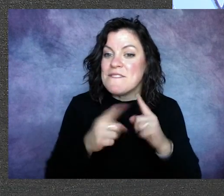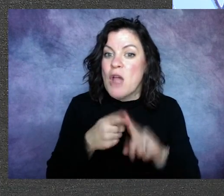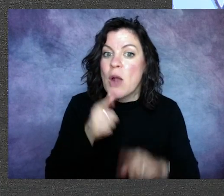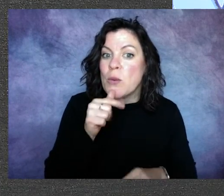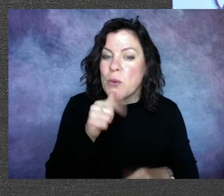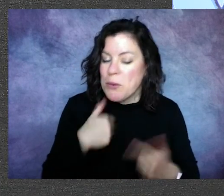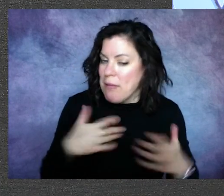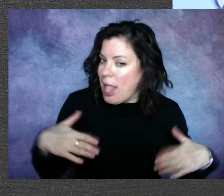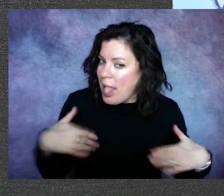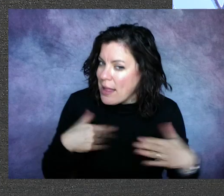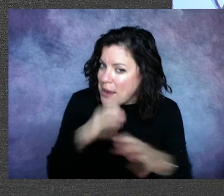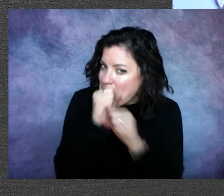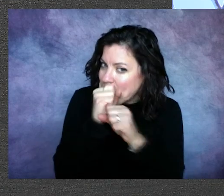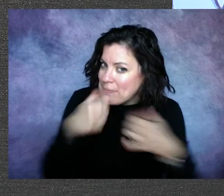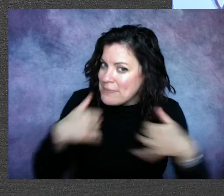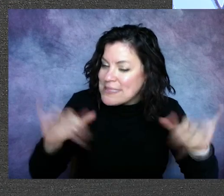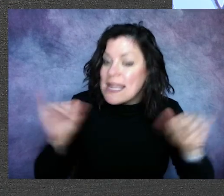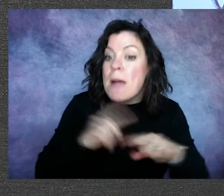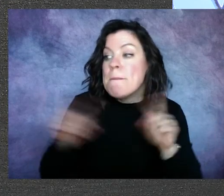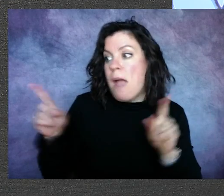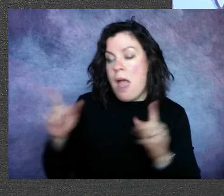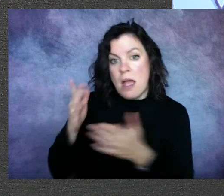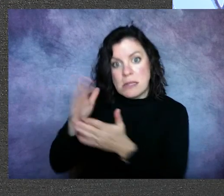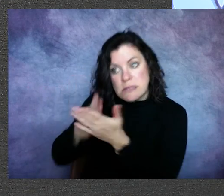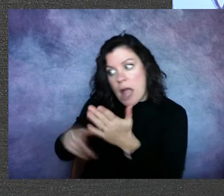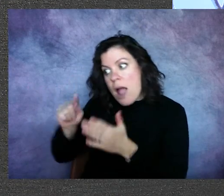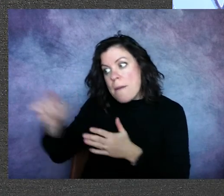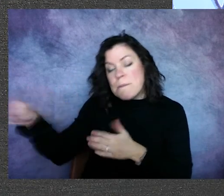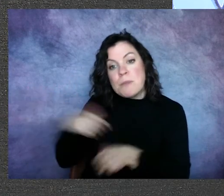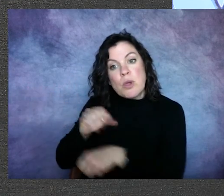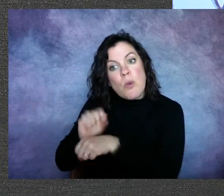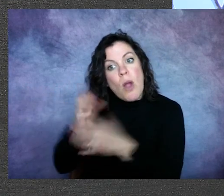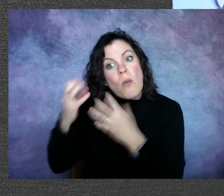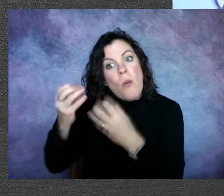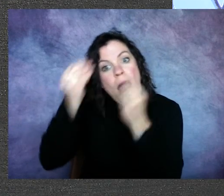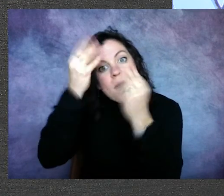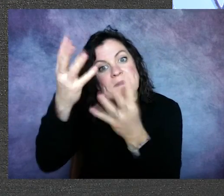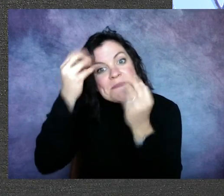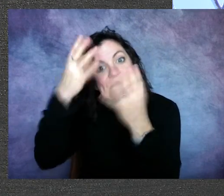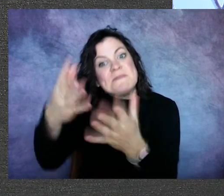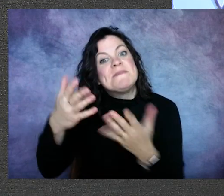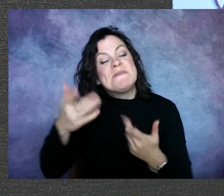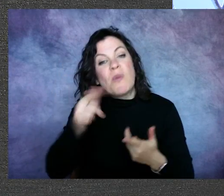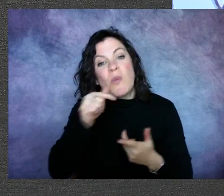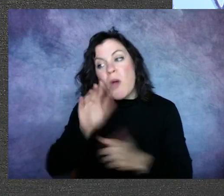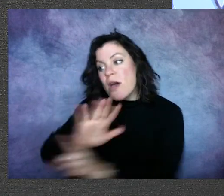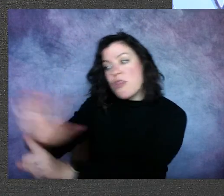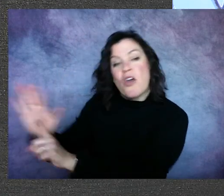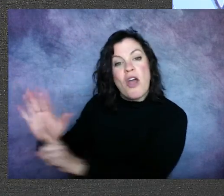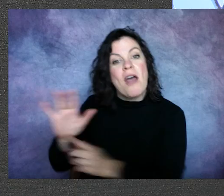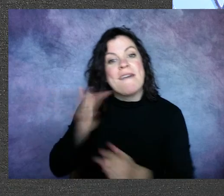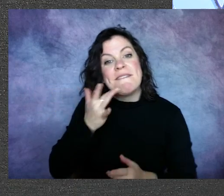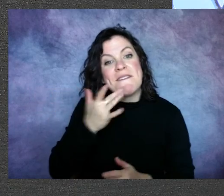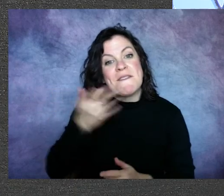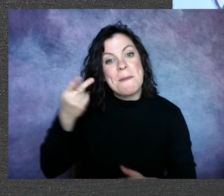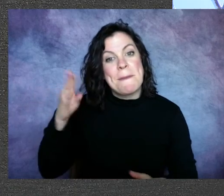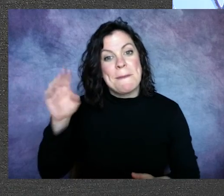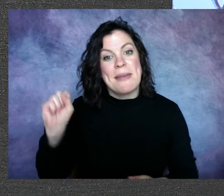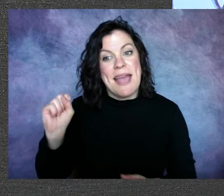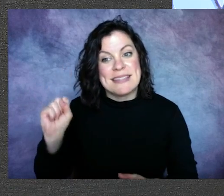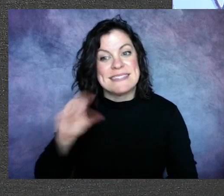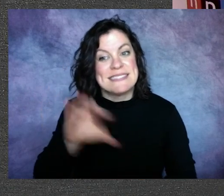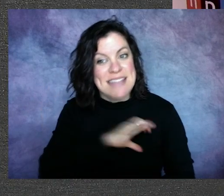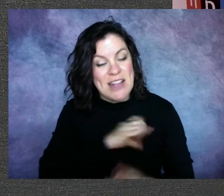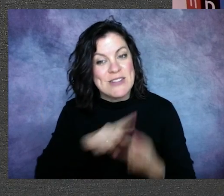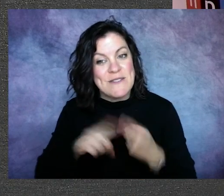at the station that would. So let's go check out the PBS TV station and find who they love to watch on